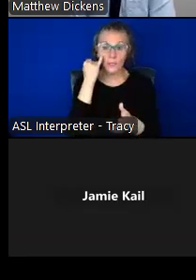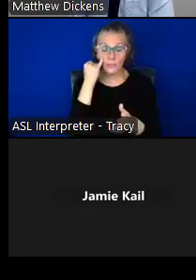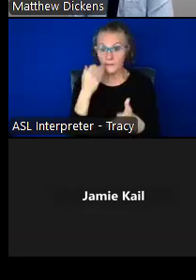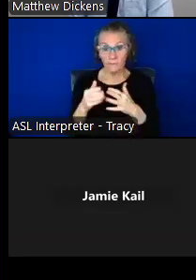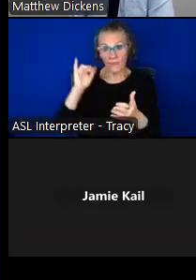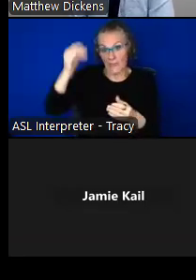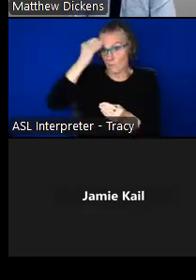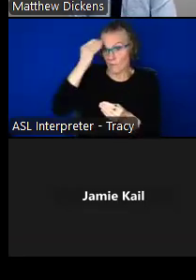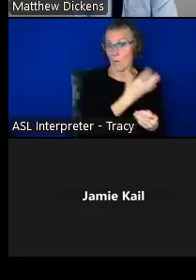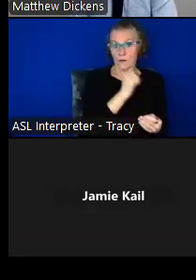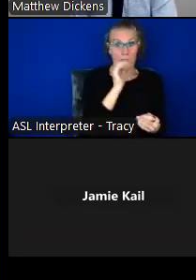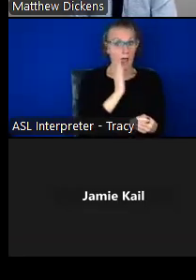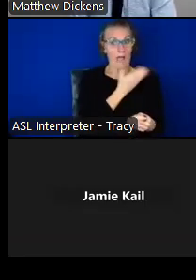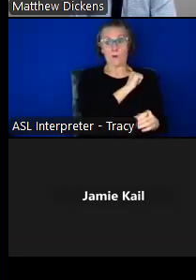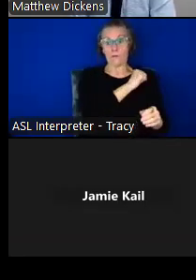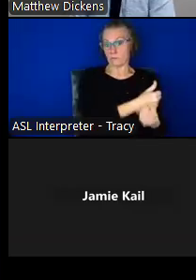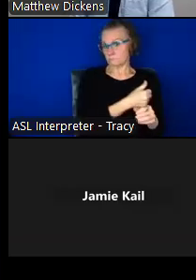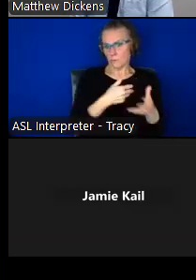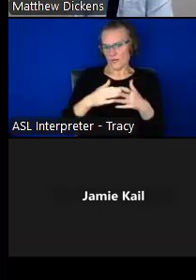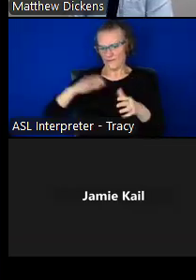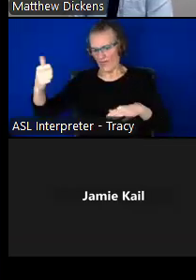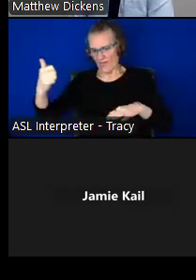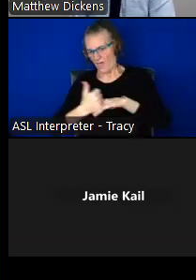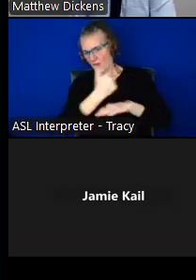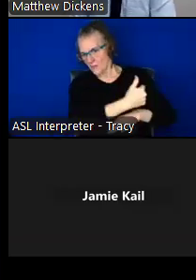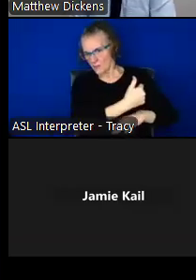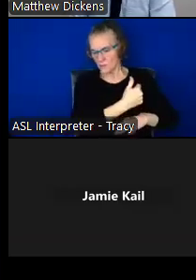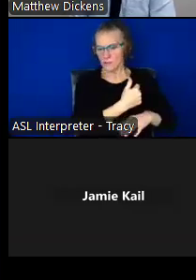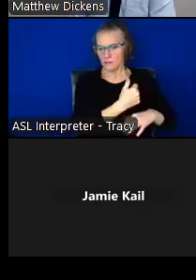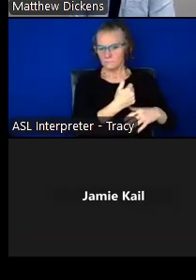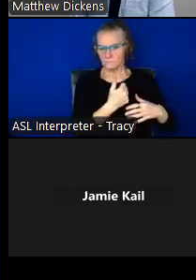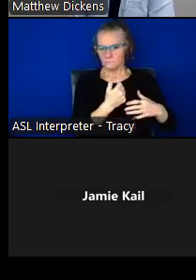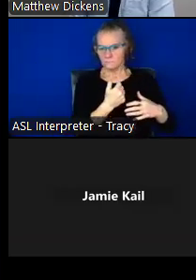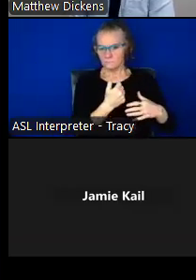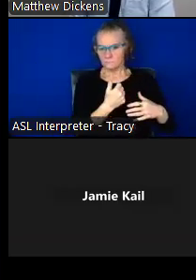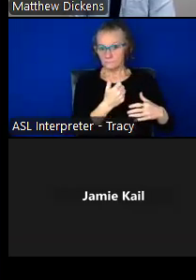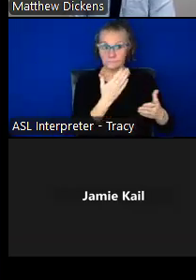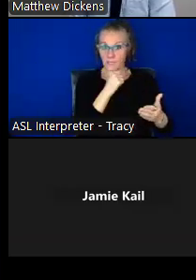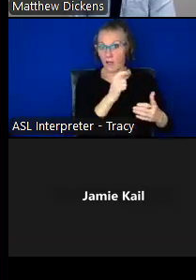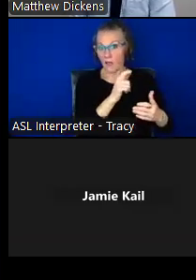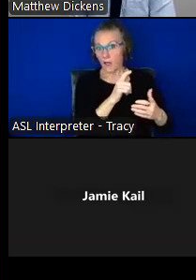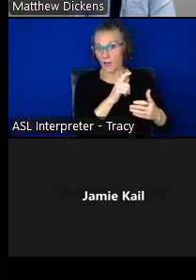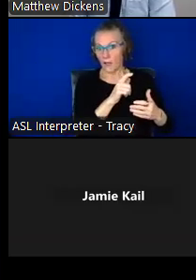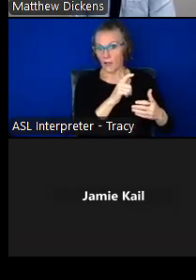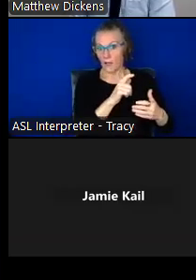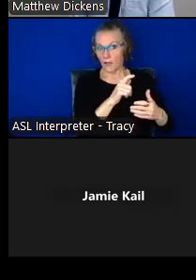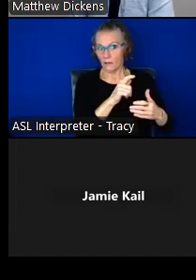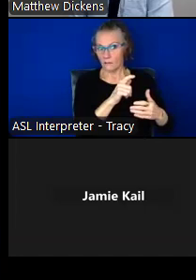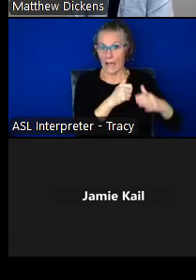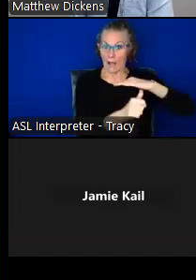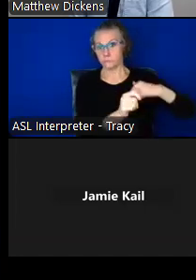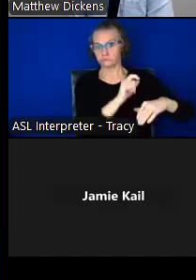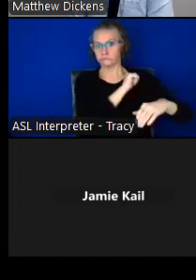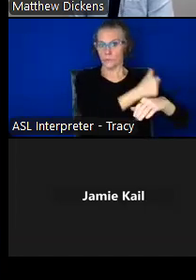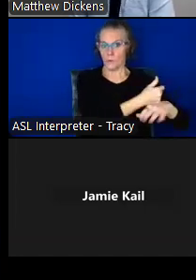though the allegation, the area of concern may not be something that we have authority to